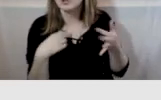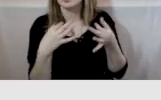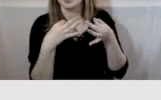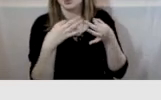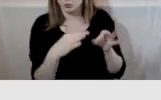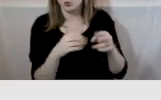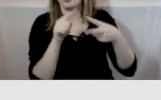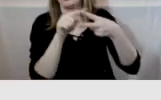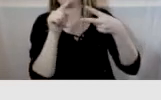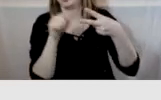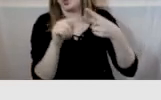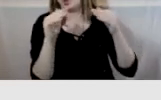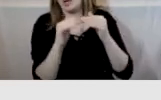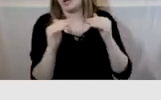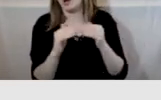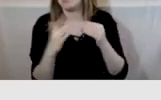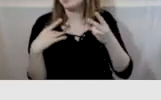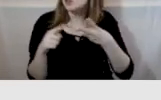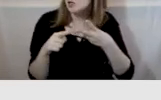kaip 2 lygių.